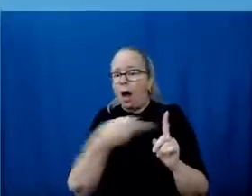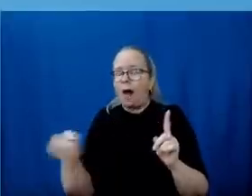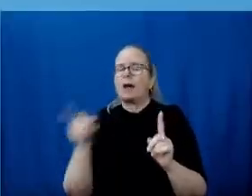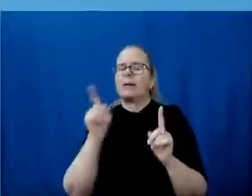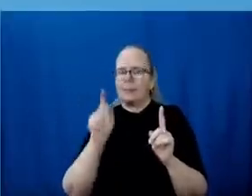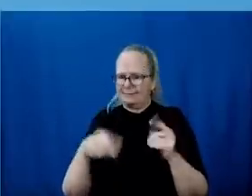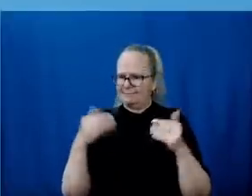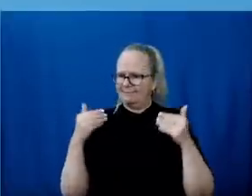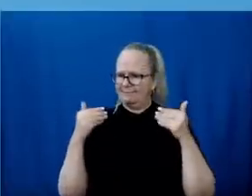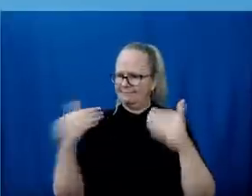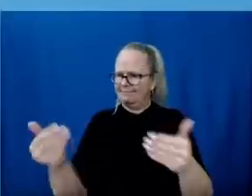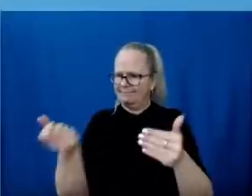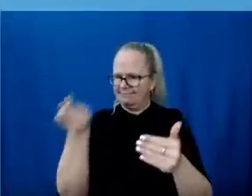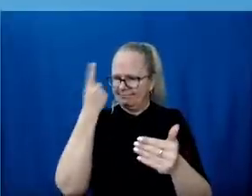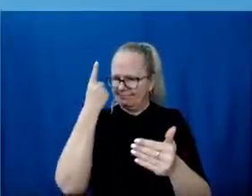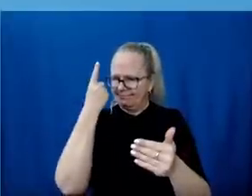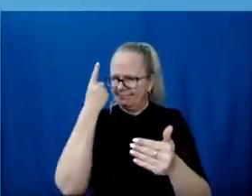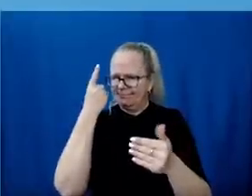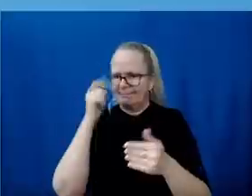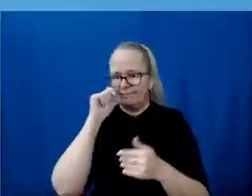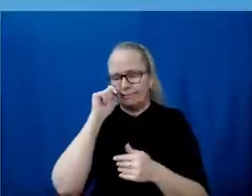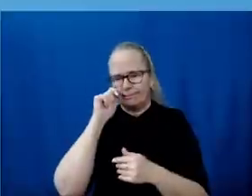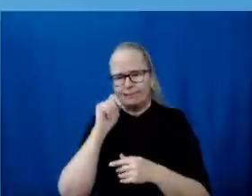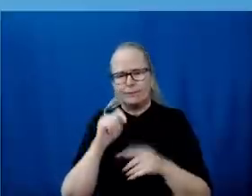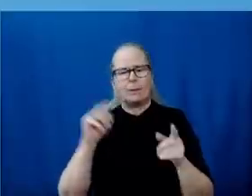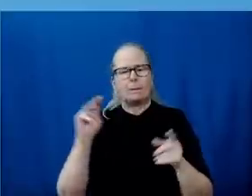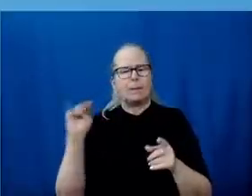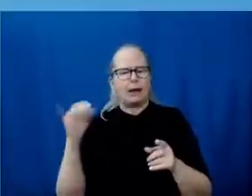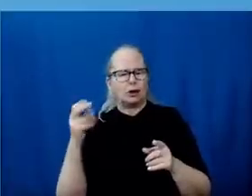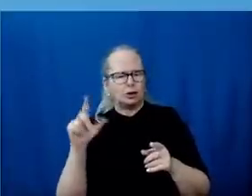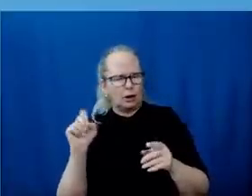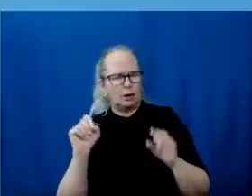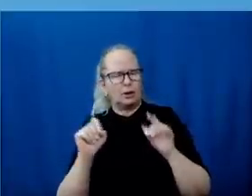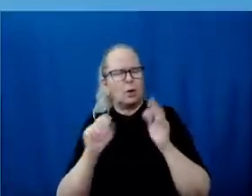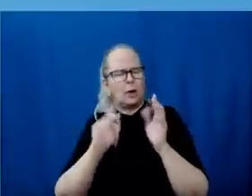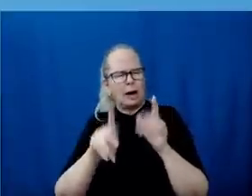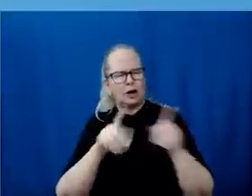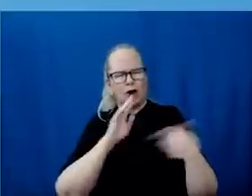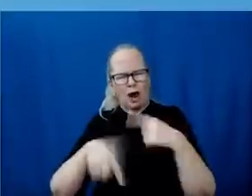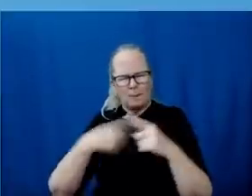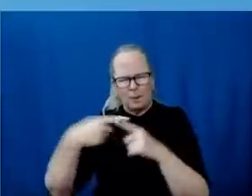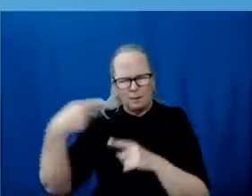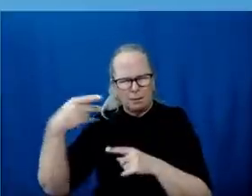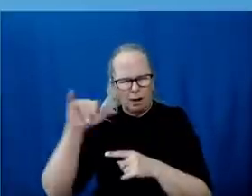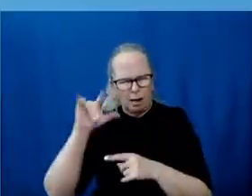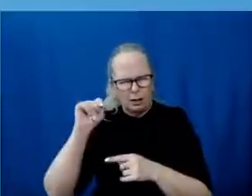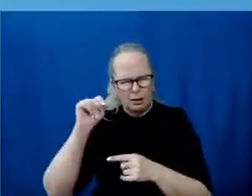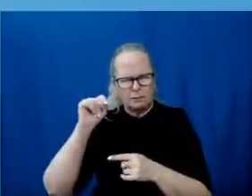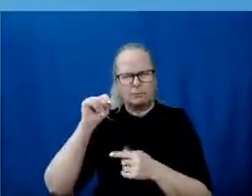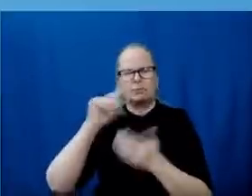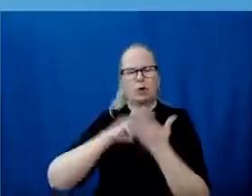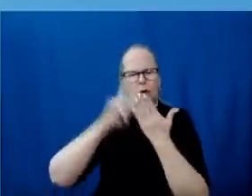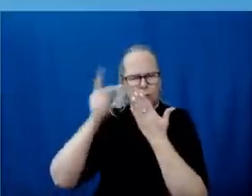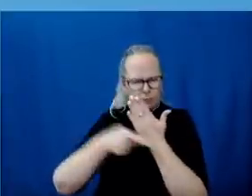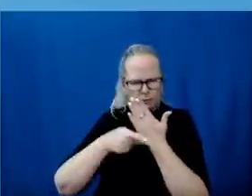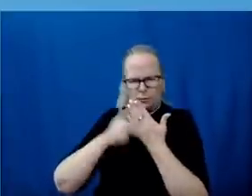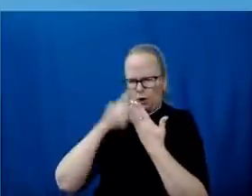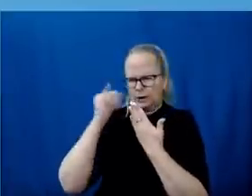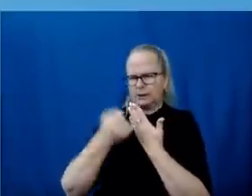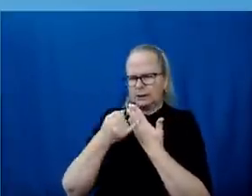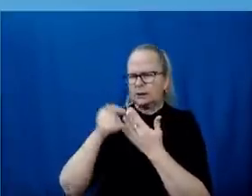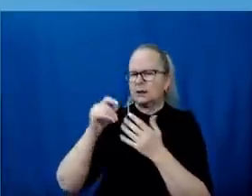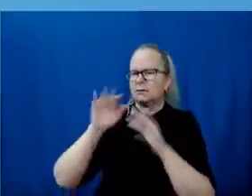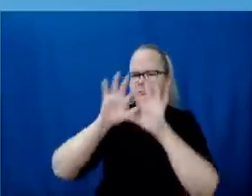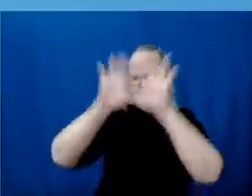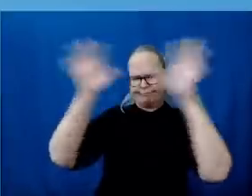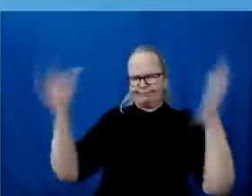forward. One of the questions that had come up briefly while you were speaking about pilot projects going forward, as well as when we were talking